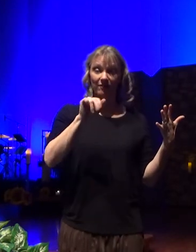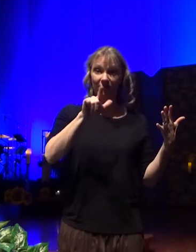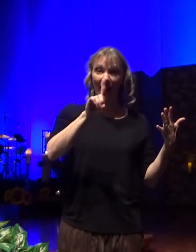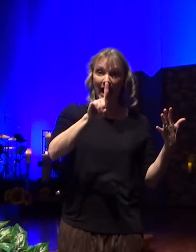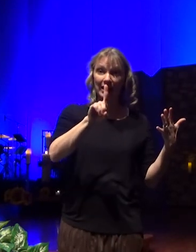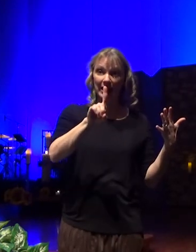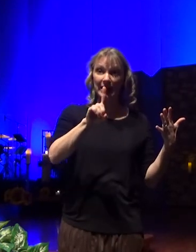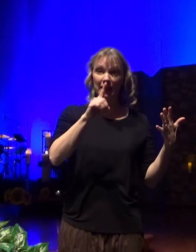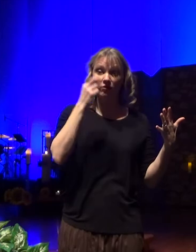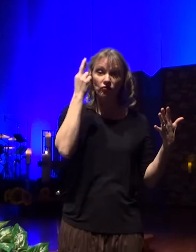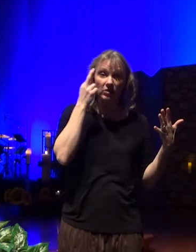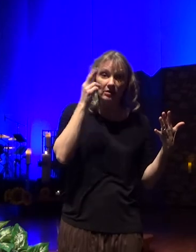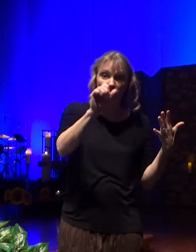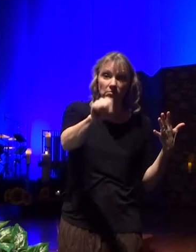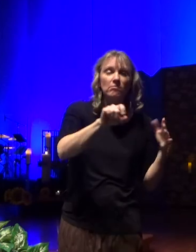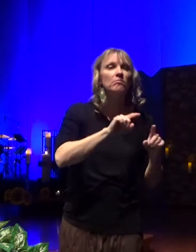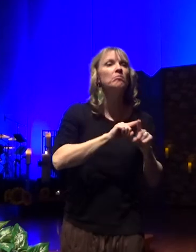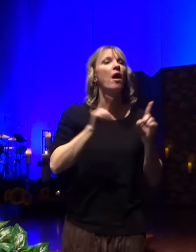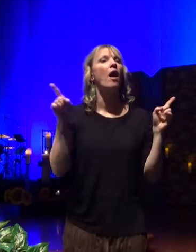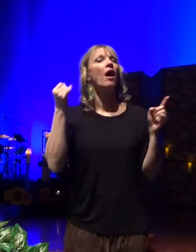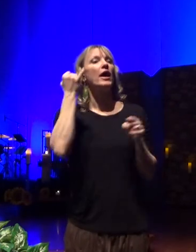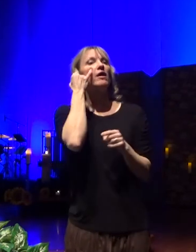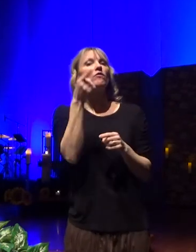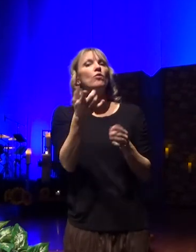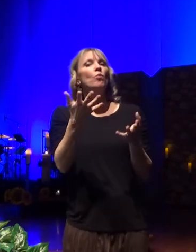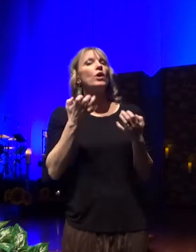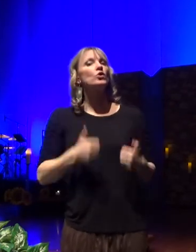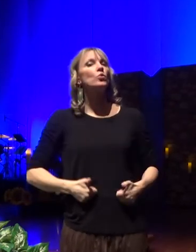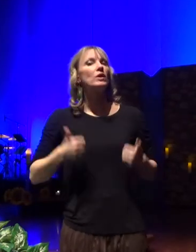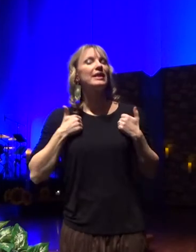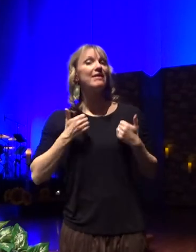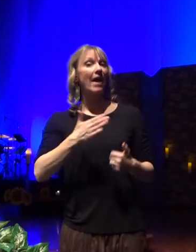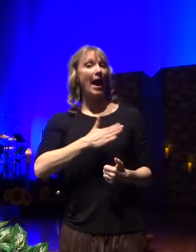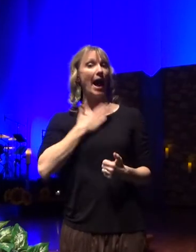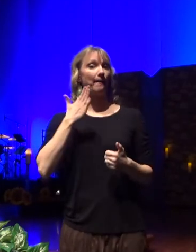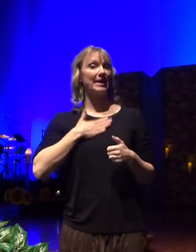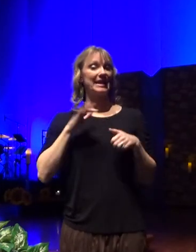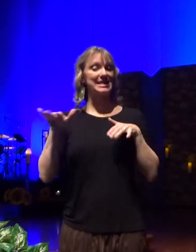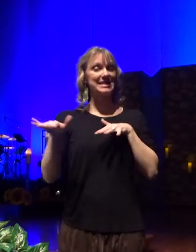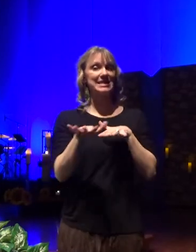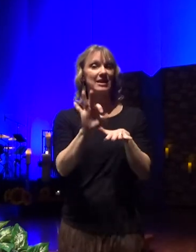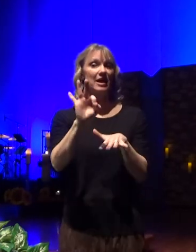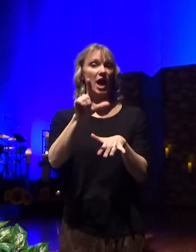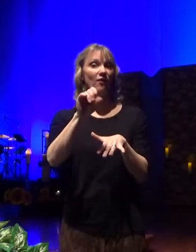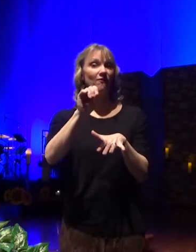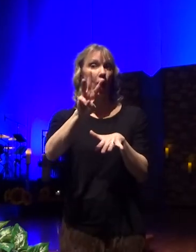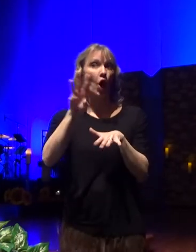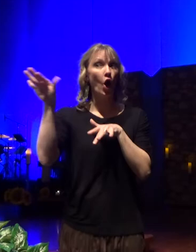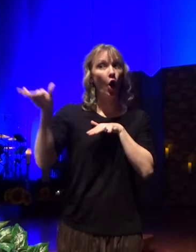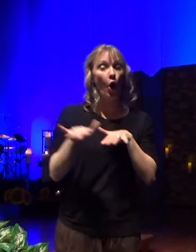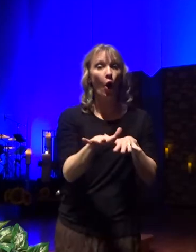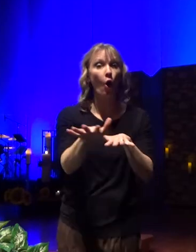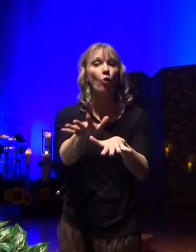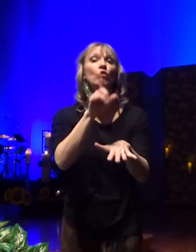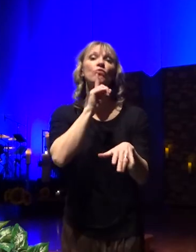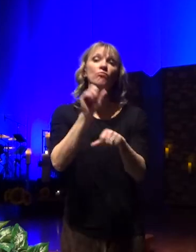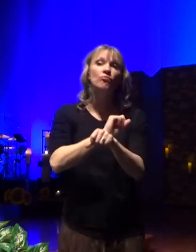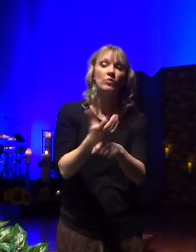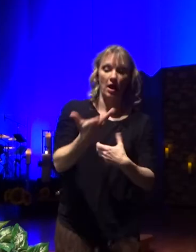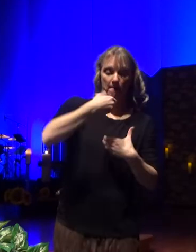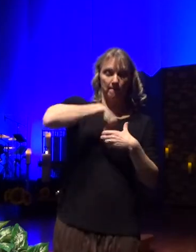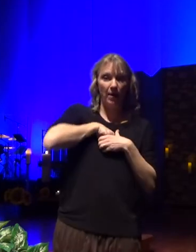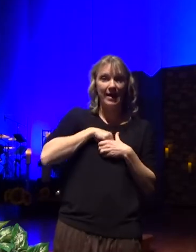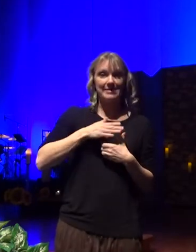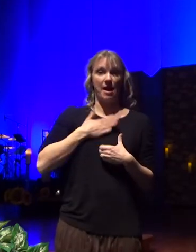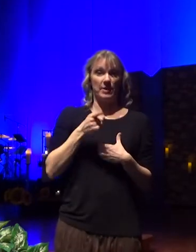valid reasons. However, if you want to live in the flow of happiness, if you want to truly embrace